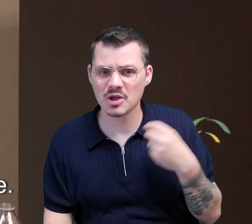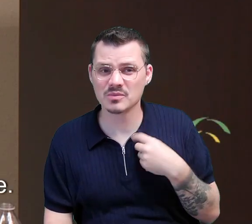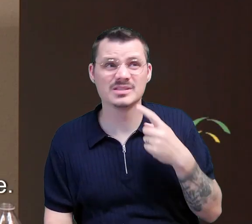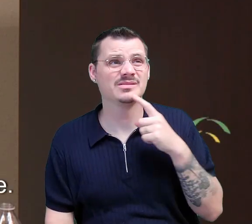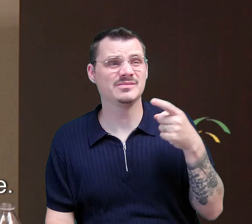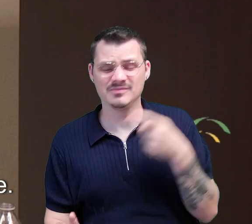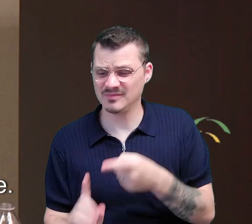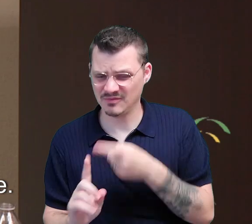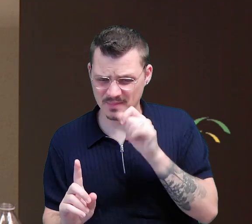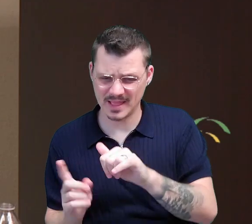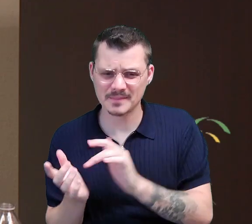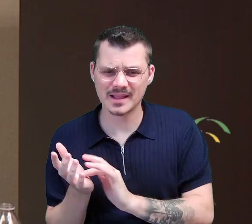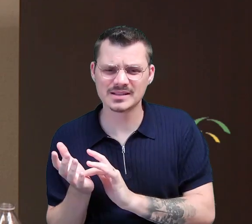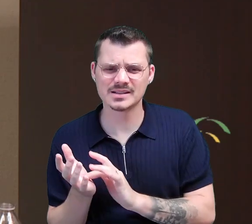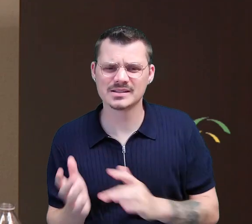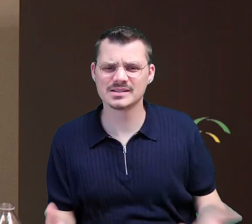hear it's from this medicine.